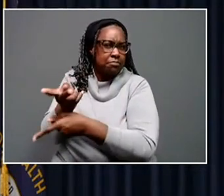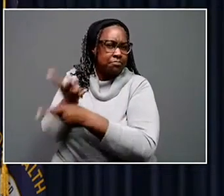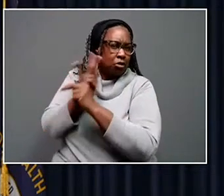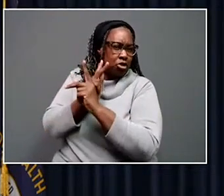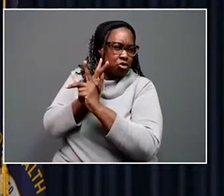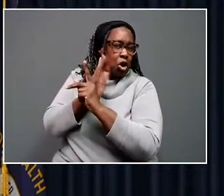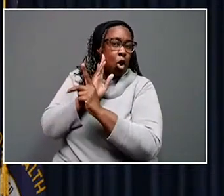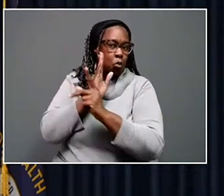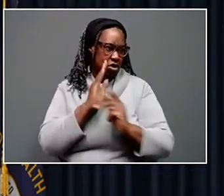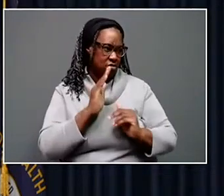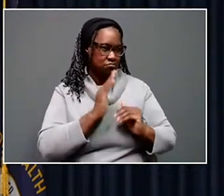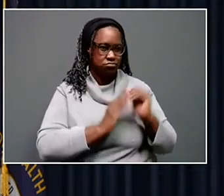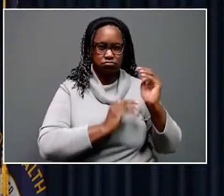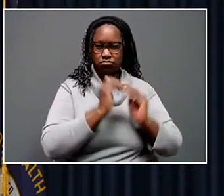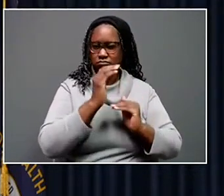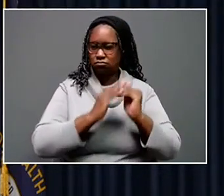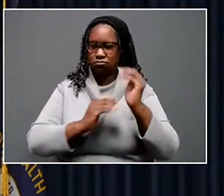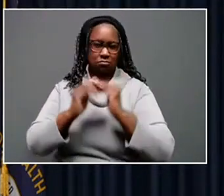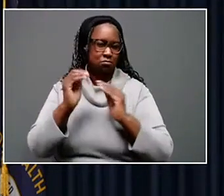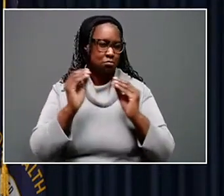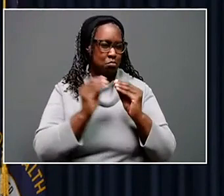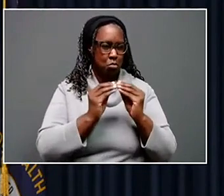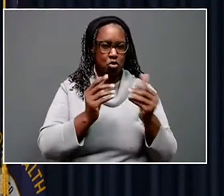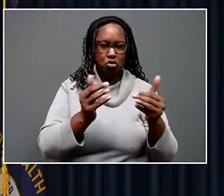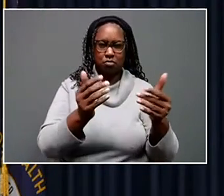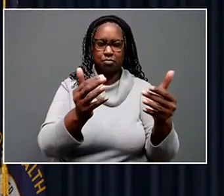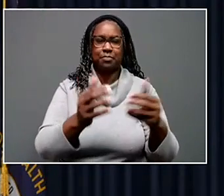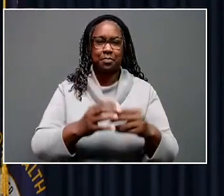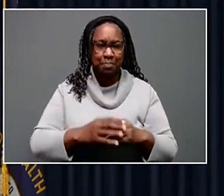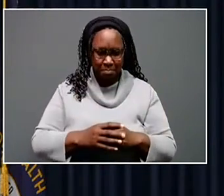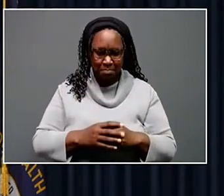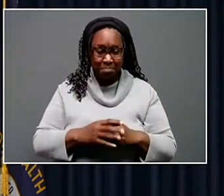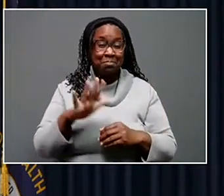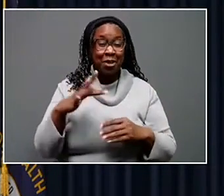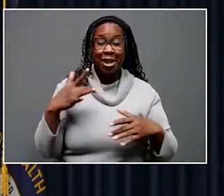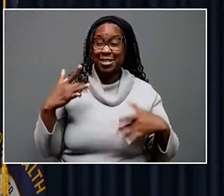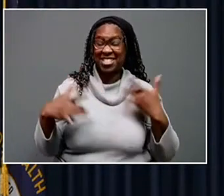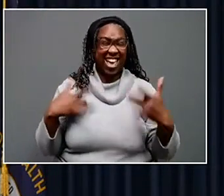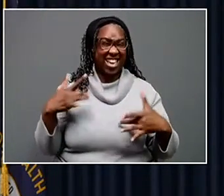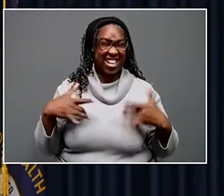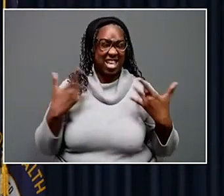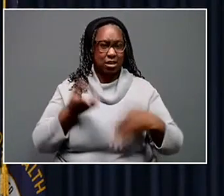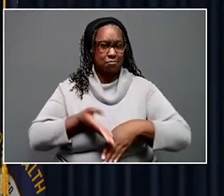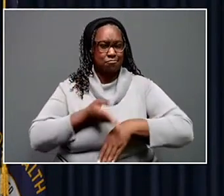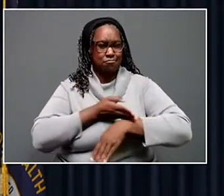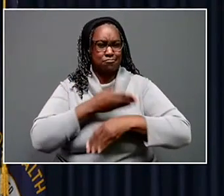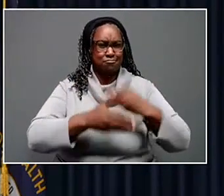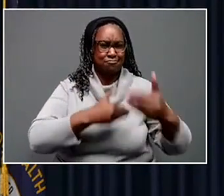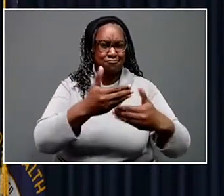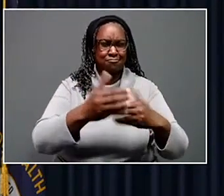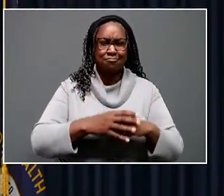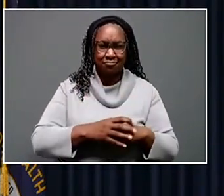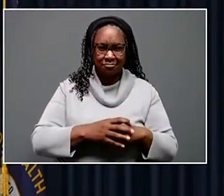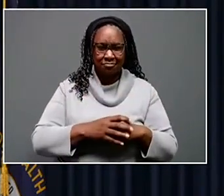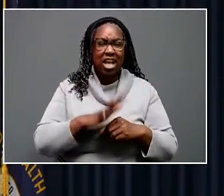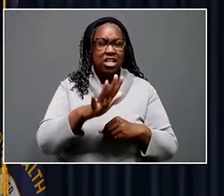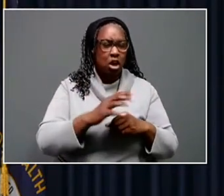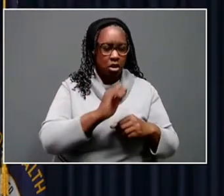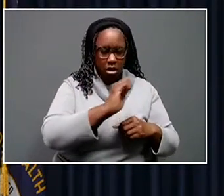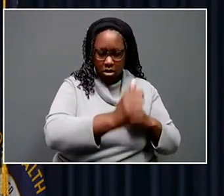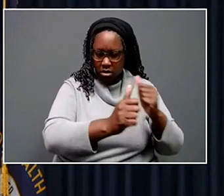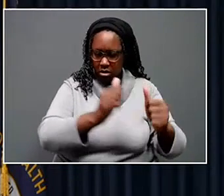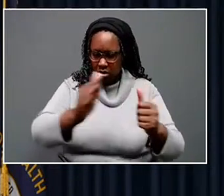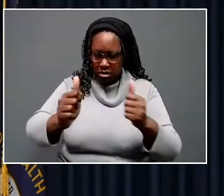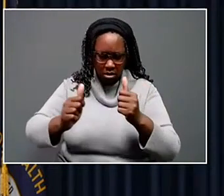economic development. To capitalize on this exciting momentum, we must invest in infrastructure projects to create new jobs and that